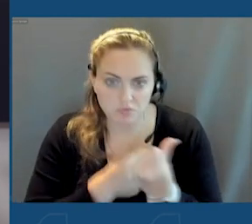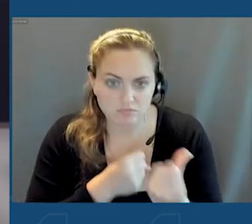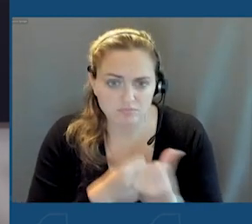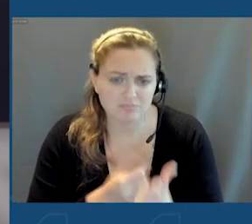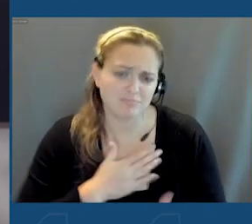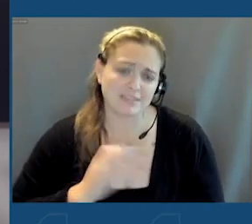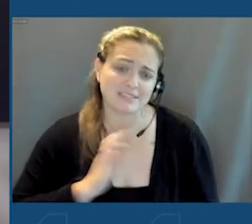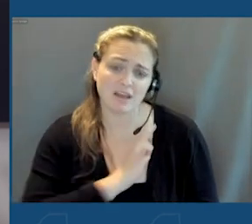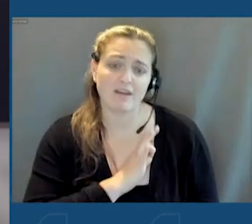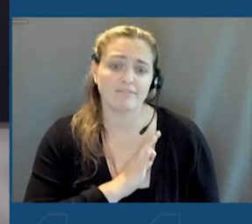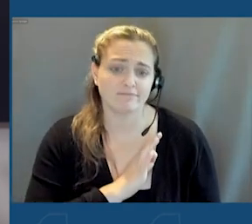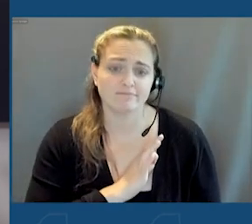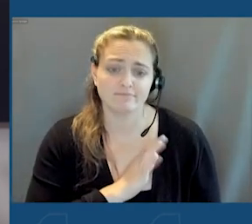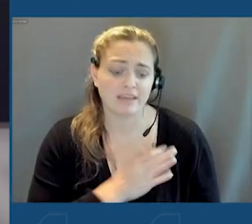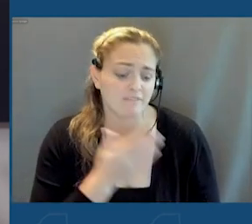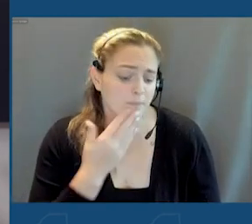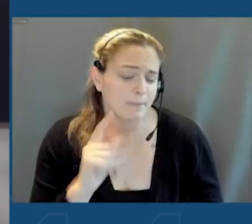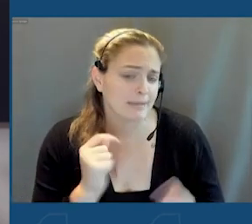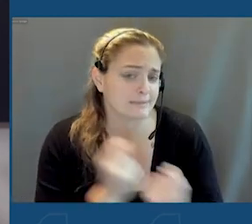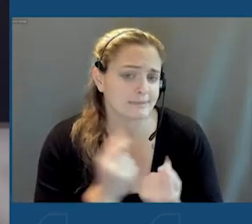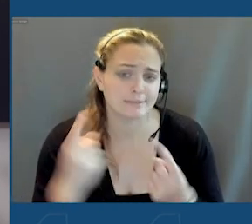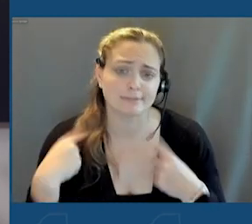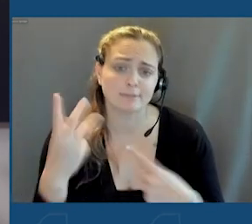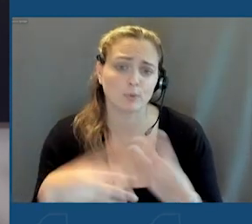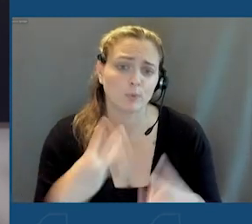I have the best team in the world.